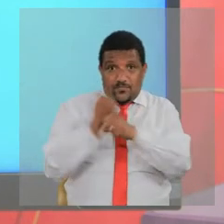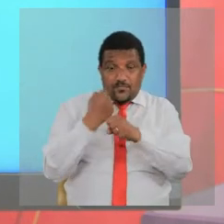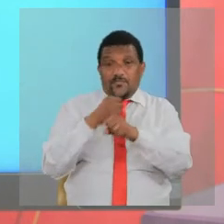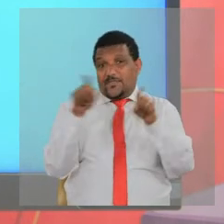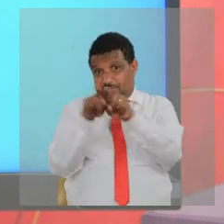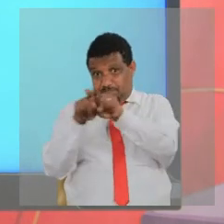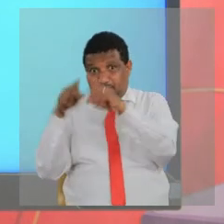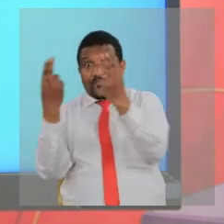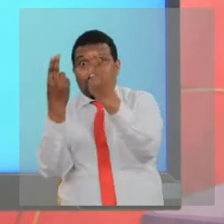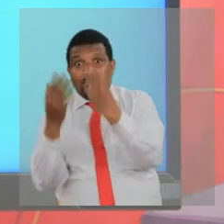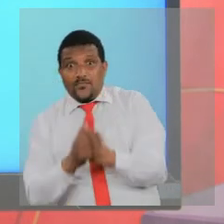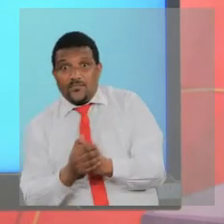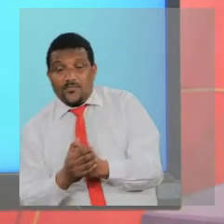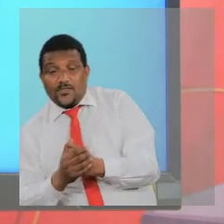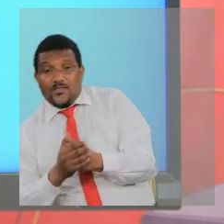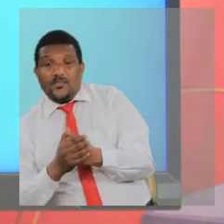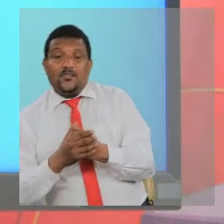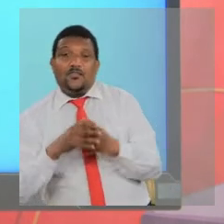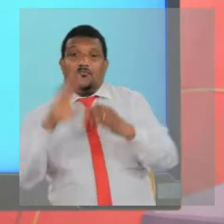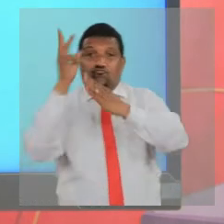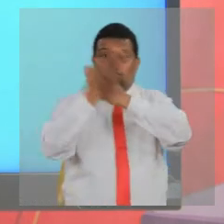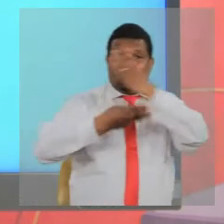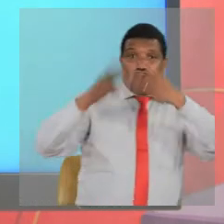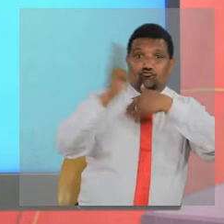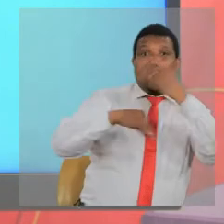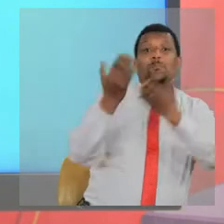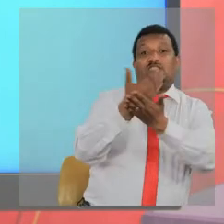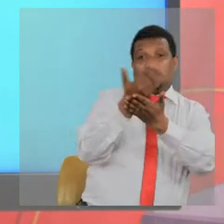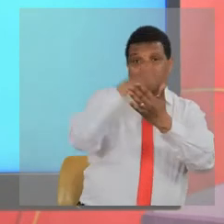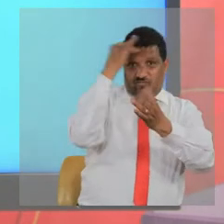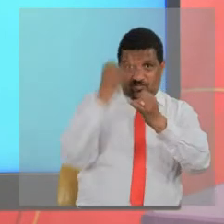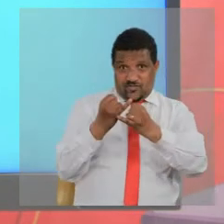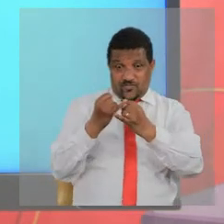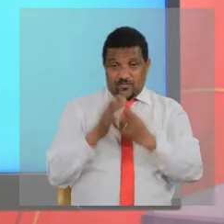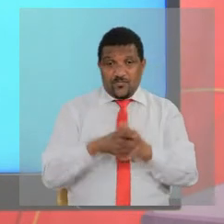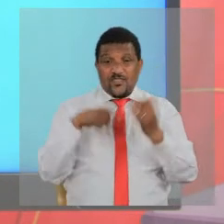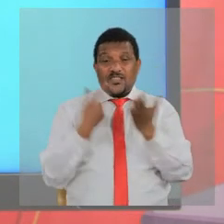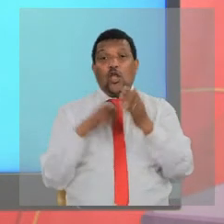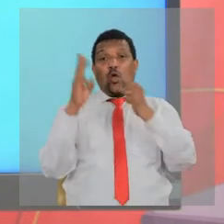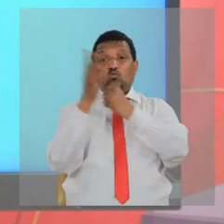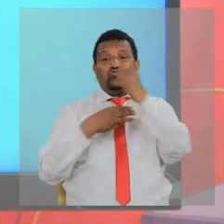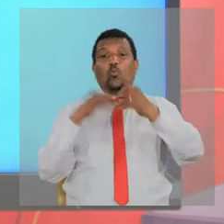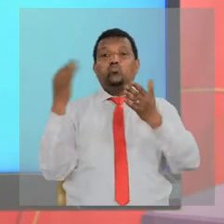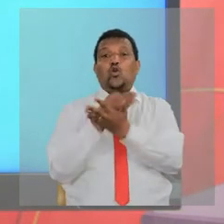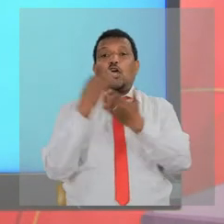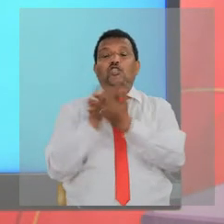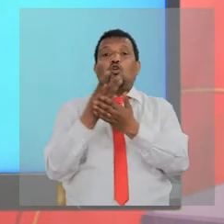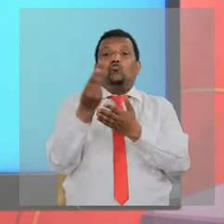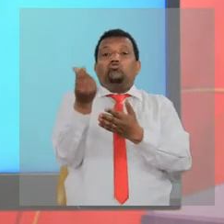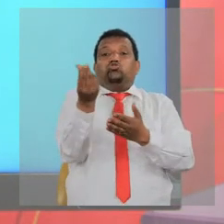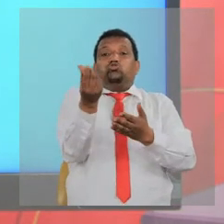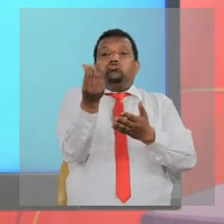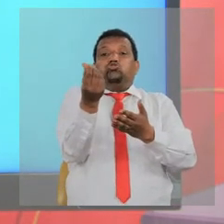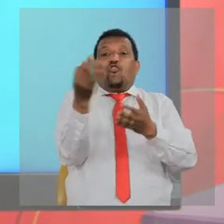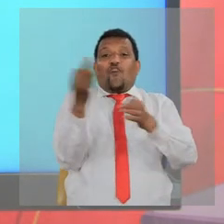the likes. So the weight is the output. But when we use this weight for the production of the flour mill,